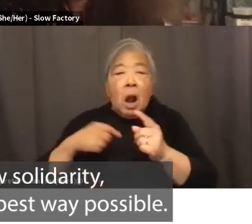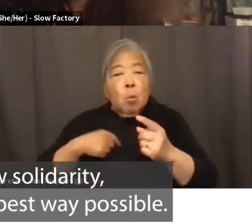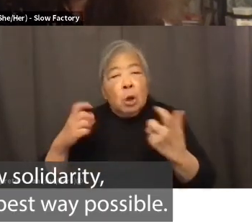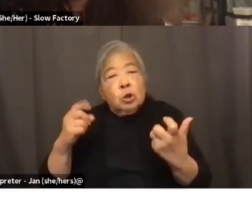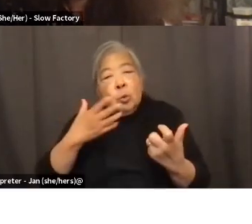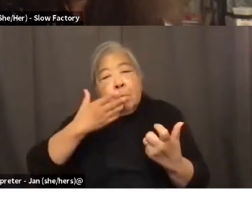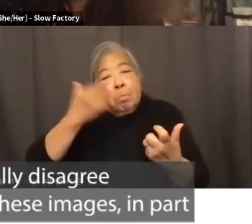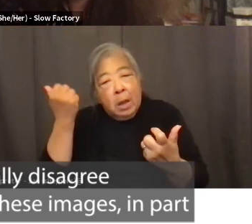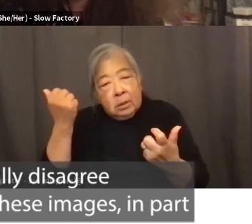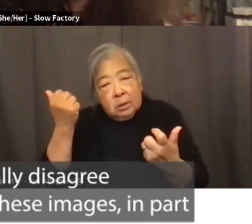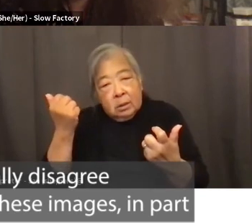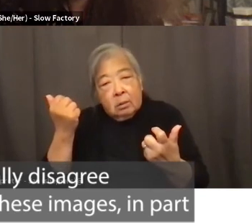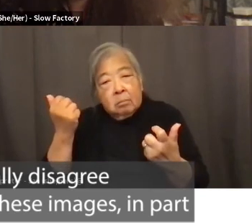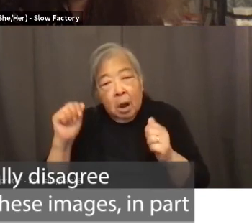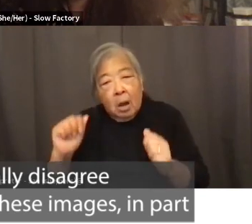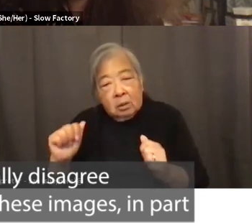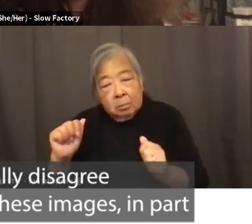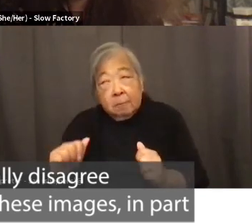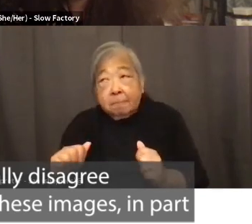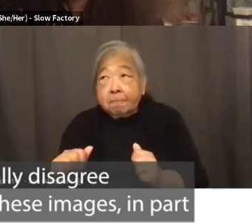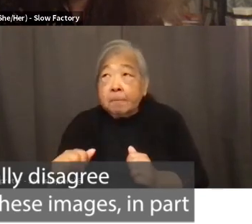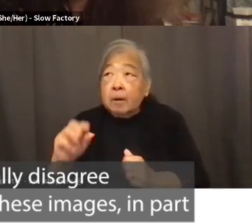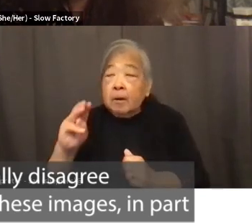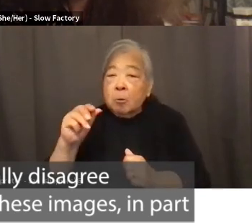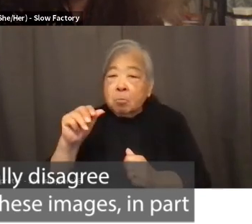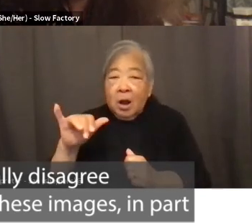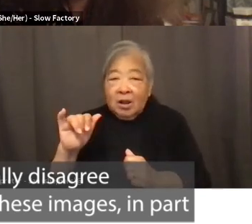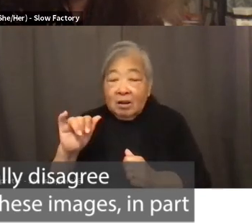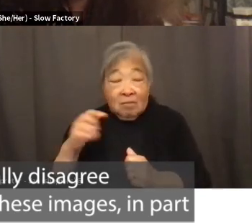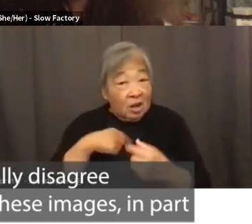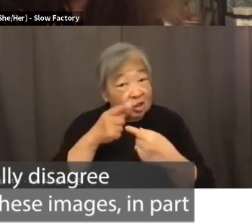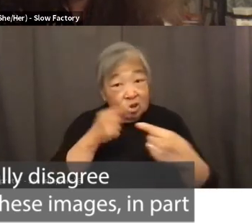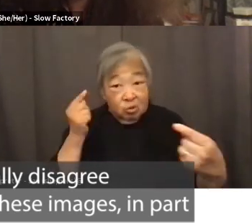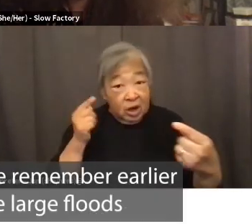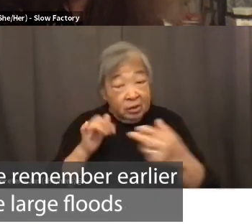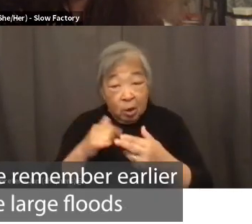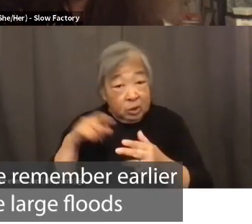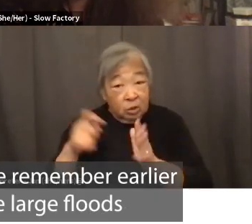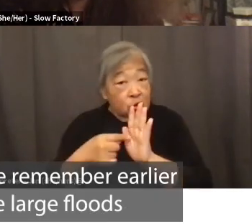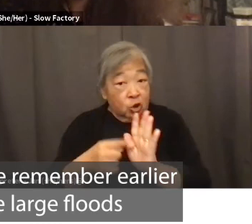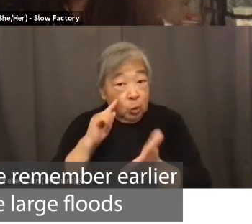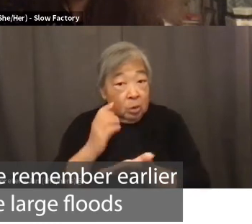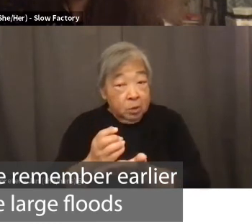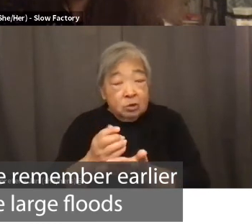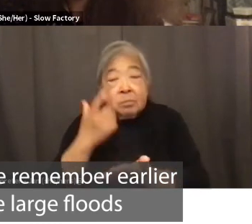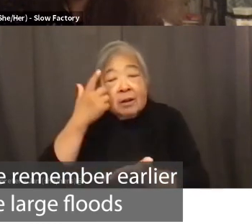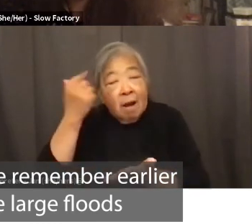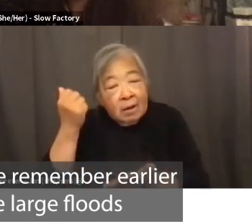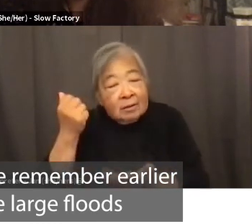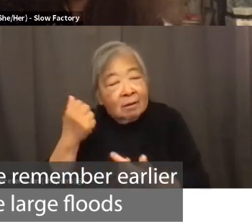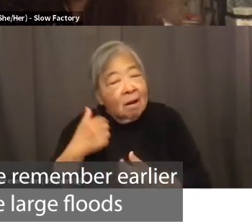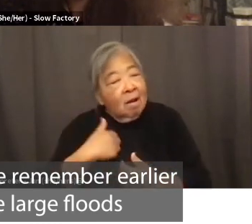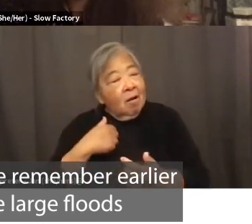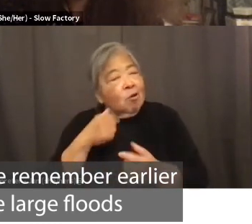way possible. Yeah, so I actually disagree that we need to show these images, in part because I noticed,